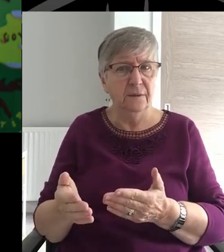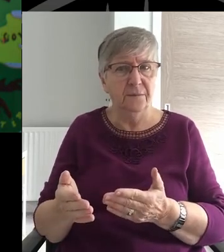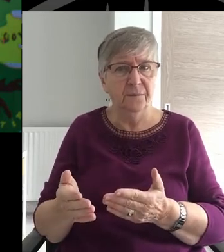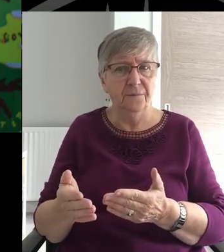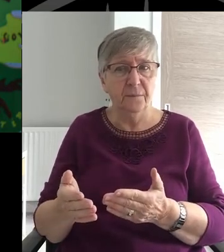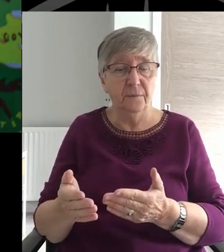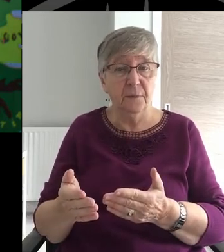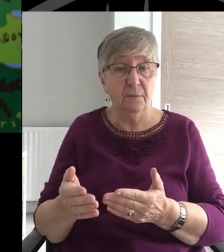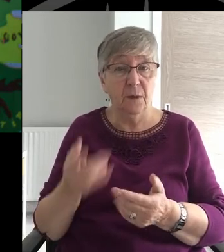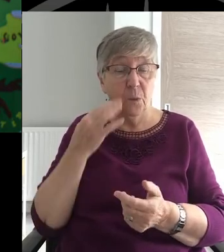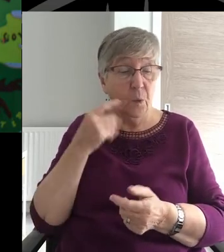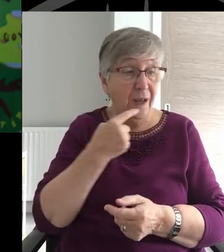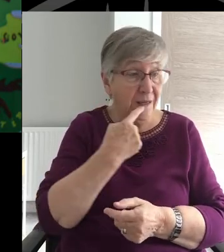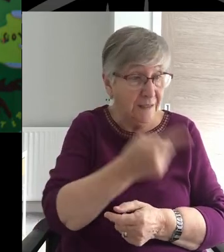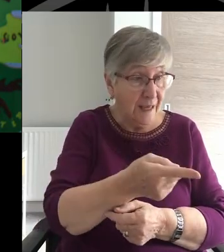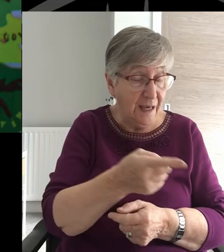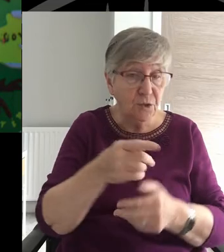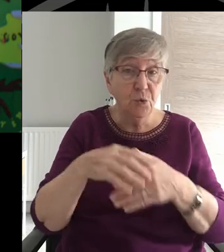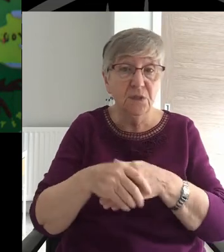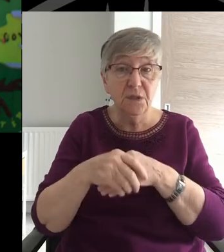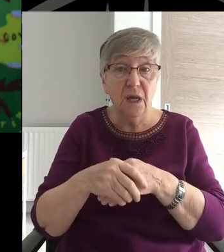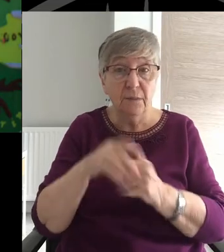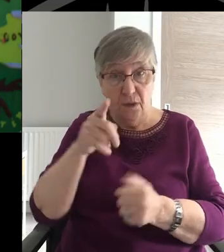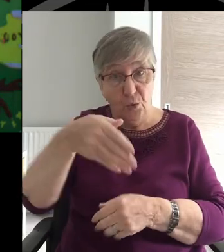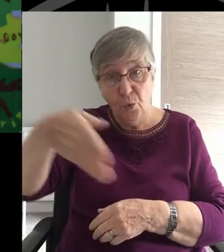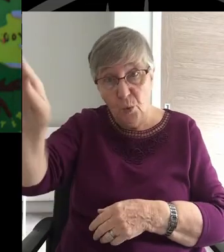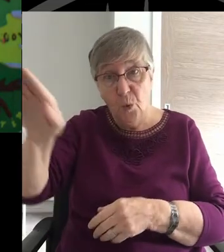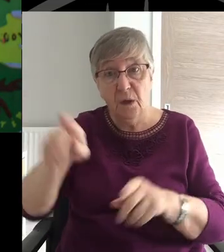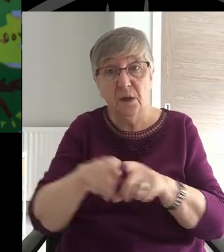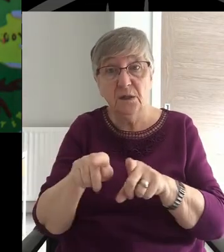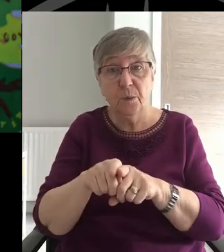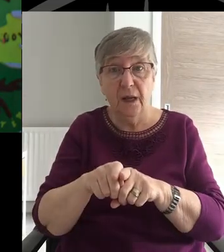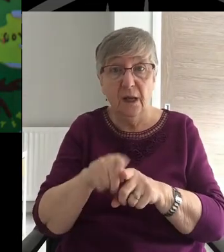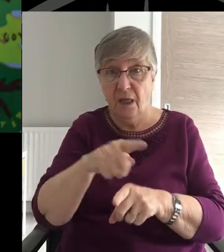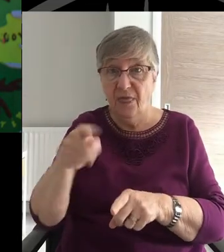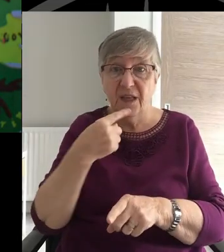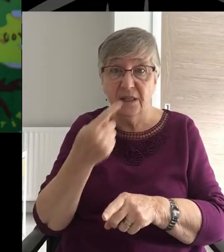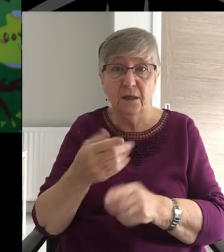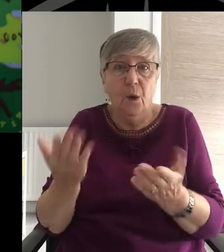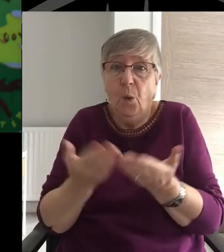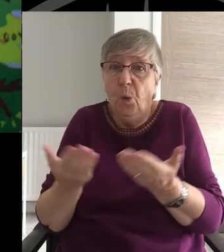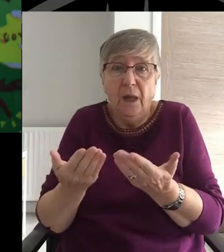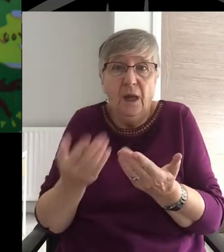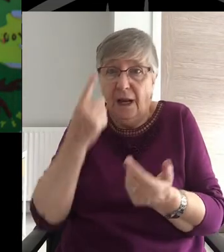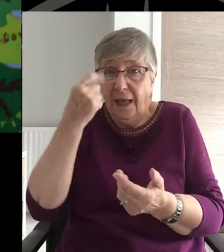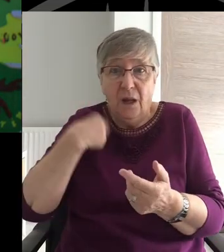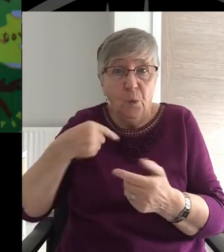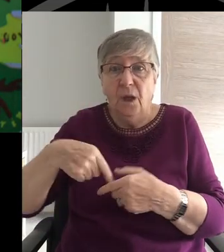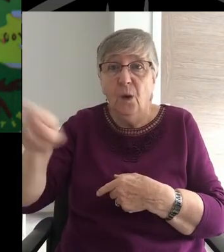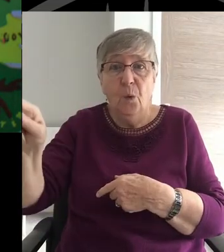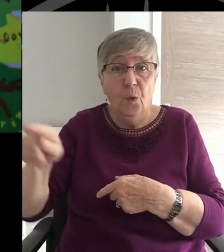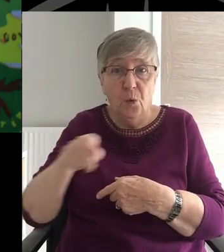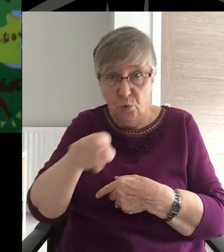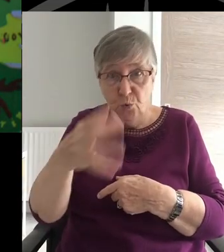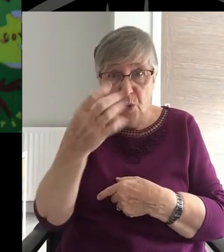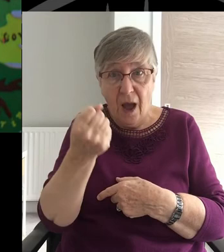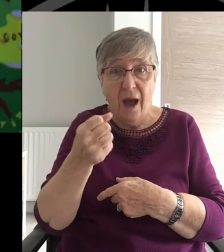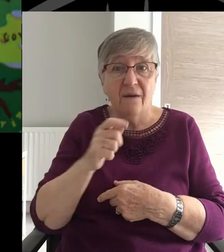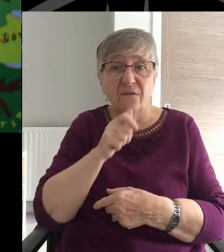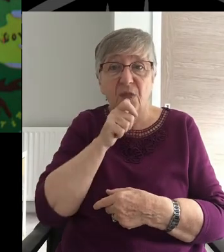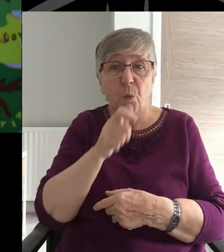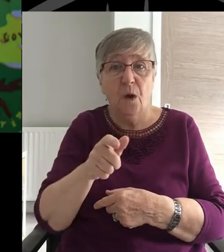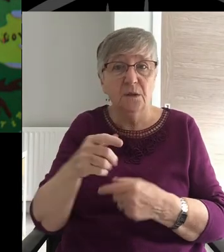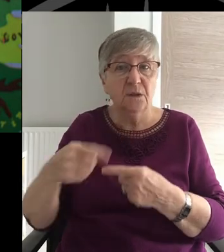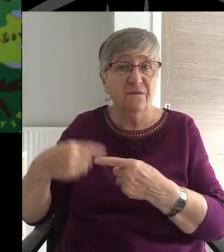And yet when he turned to his disciples and said, are you going too? They said, where else would we go? Where else are the words of eternal life?